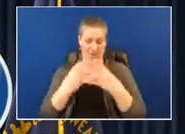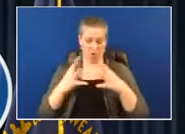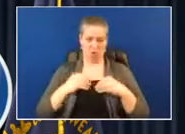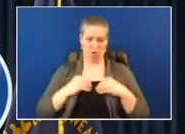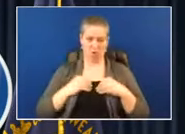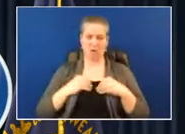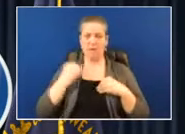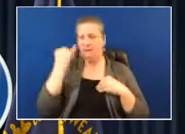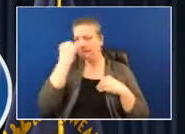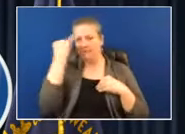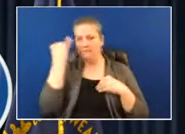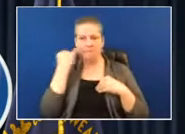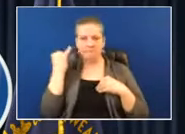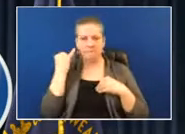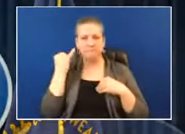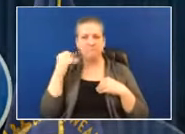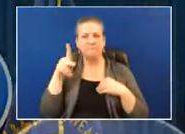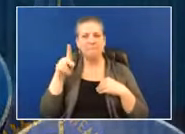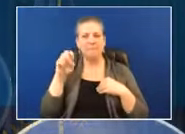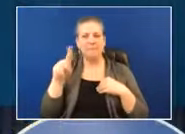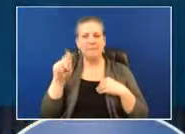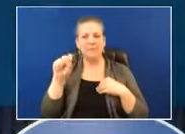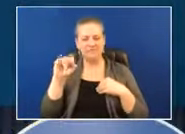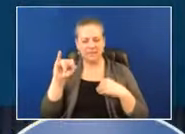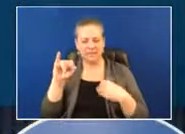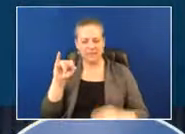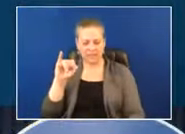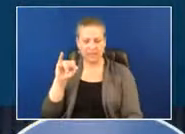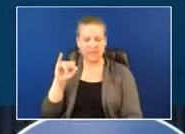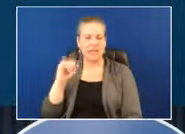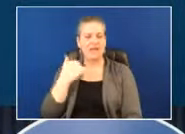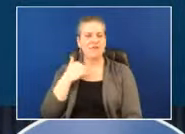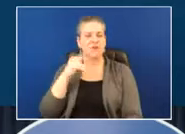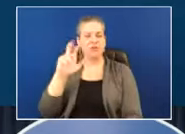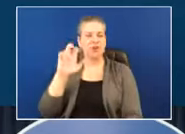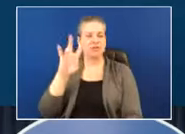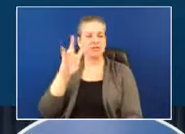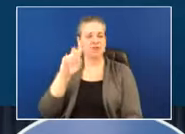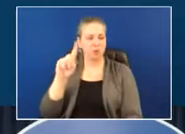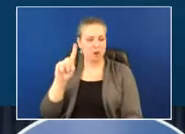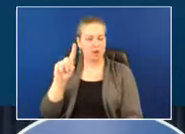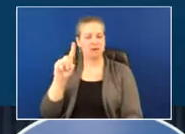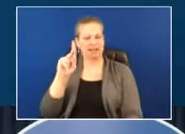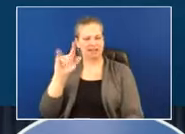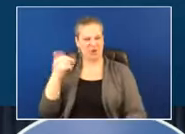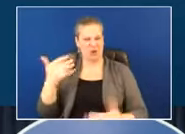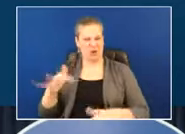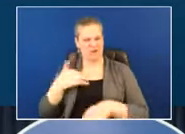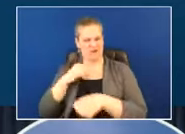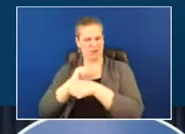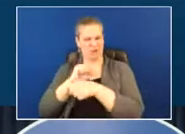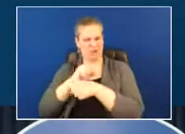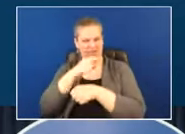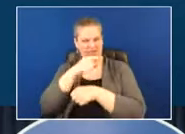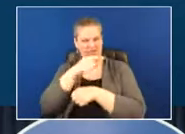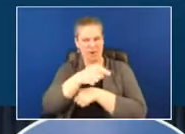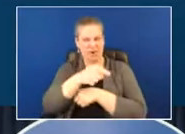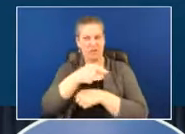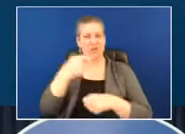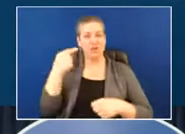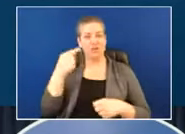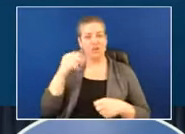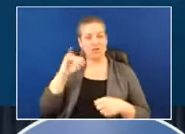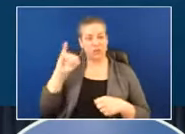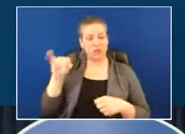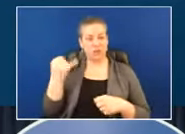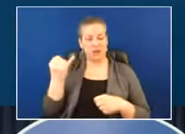bottler, already employs 371 Kentuckians across two locations in the Commonwealth. G&J will be expanding its operations with a